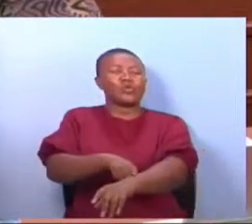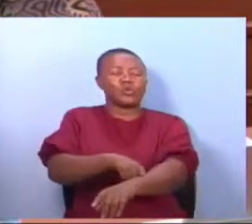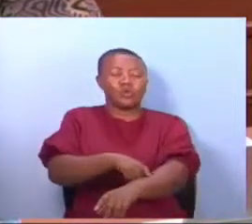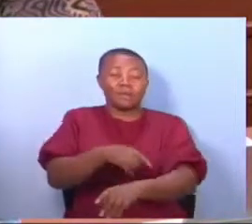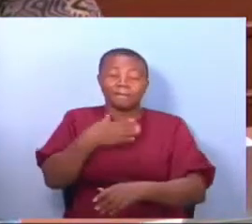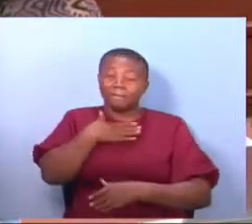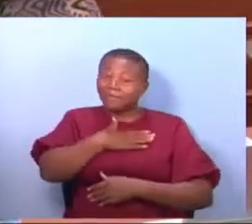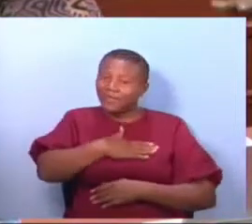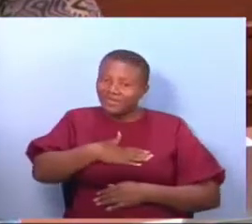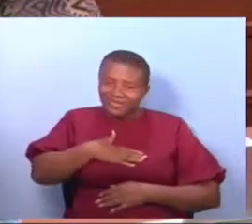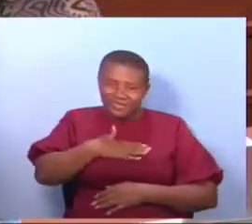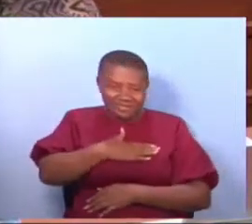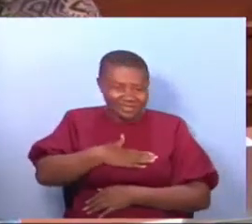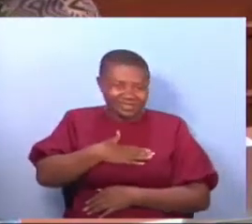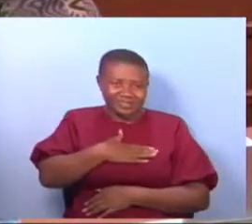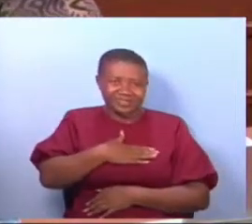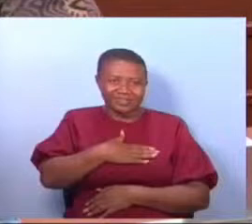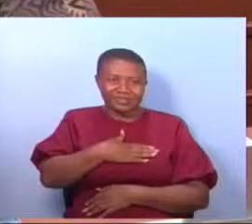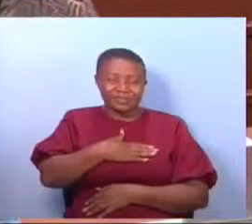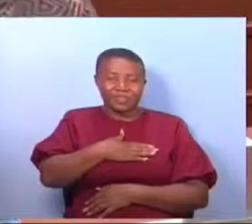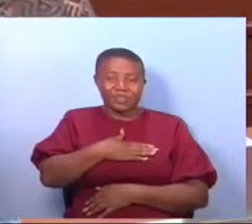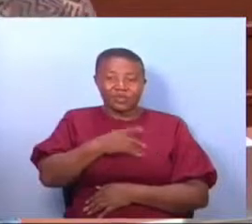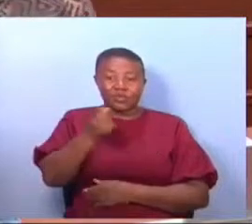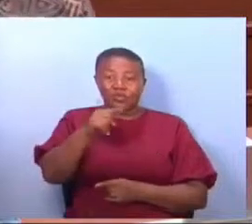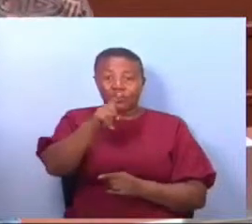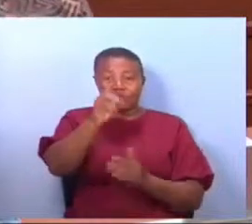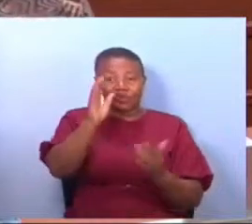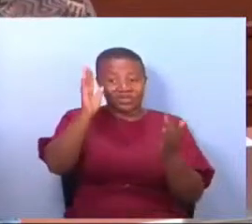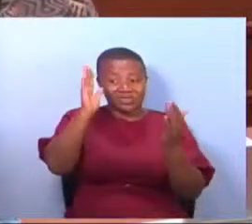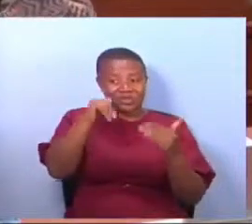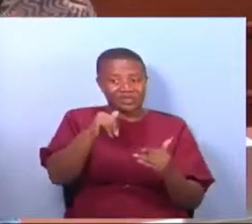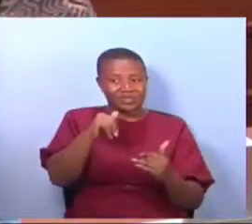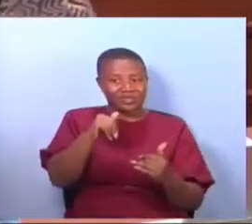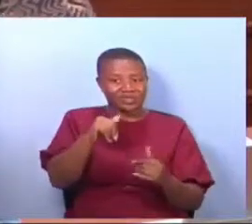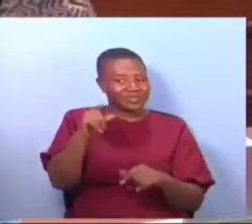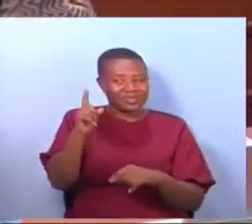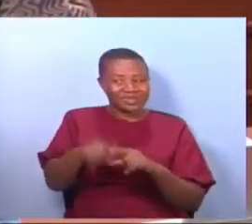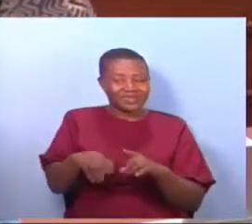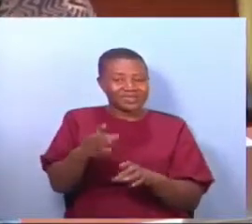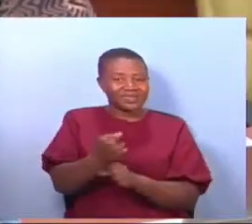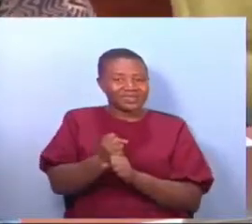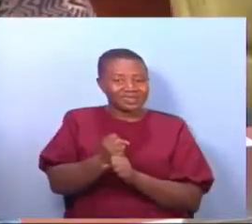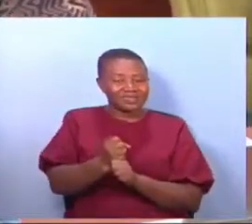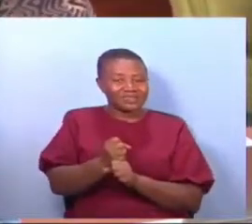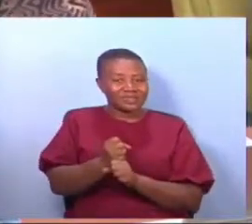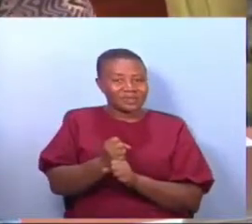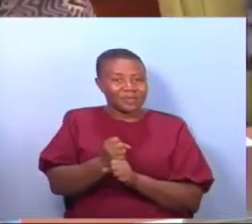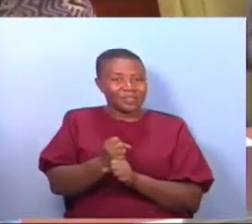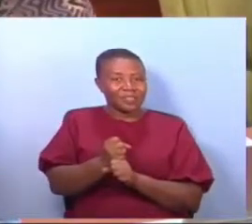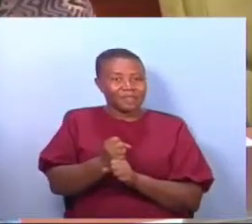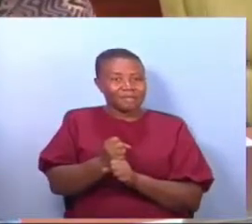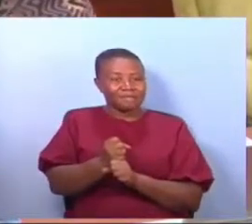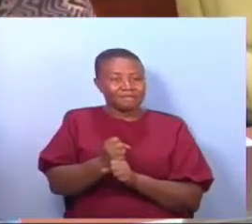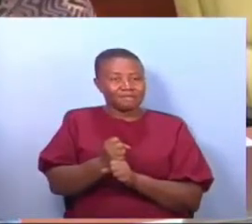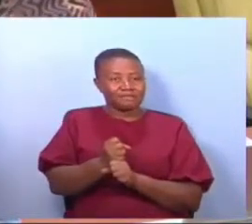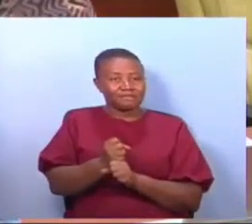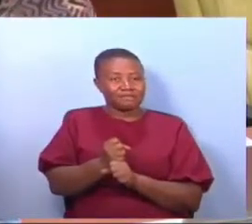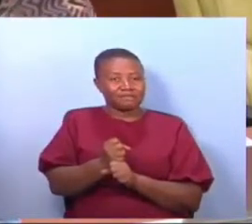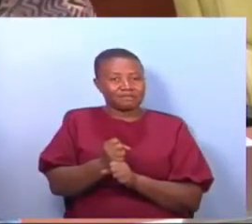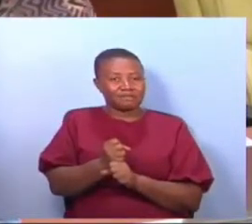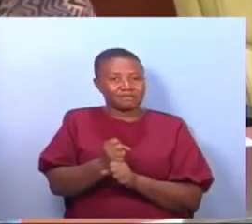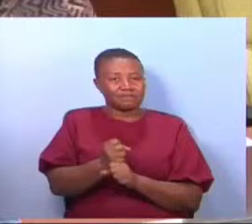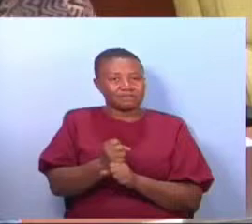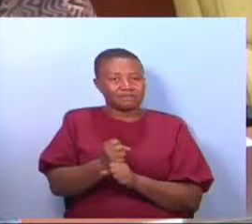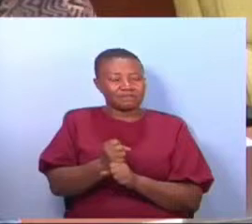Sometimes we don't get it when we expect it. You are my tribesman from the same village,